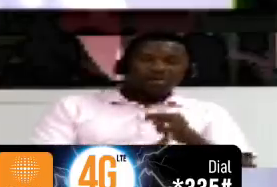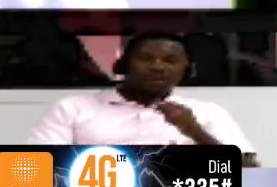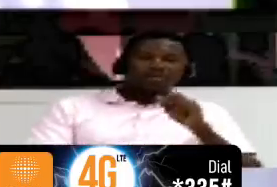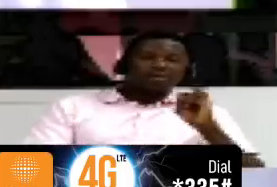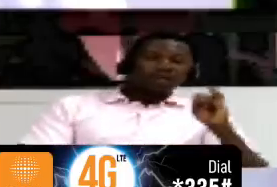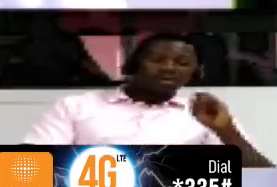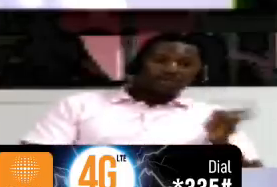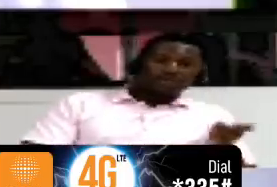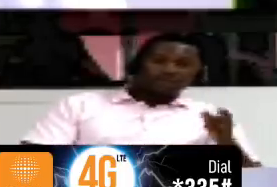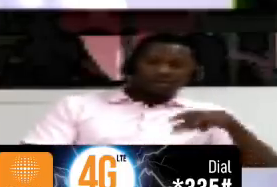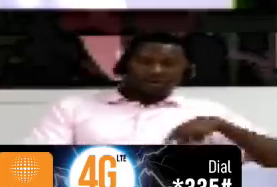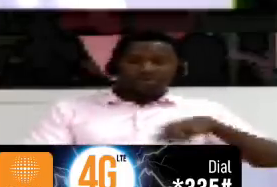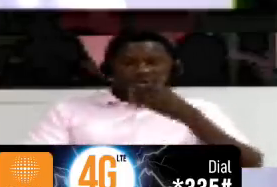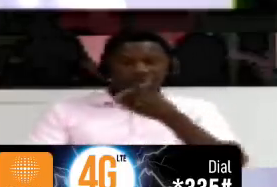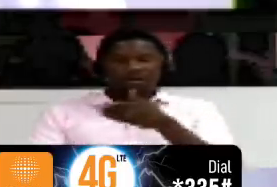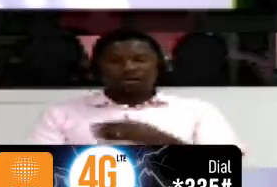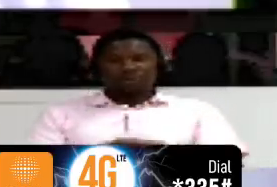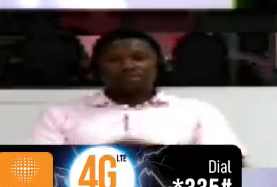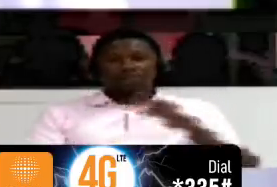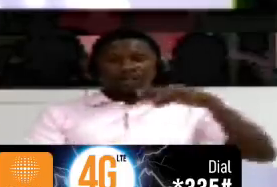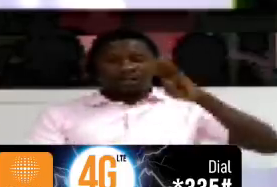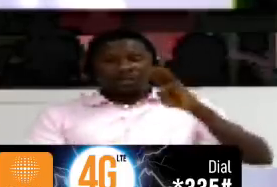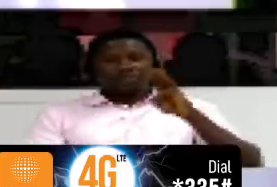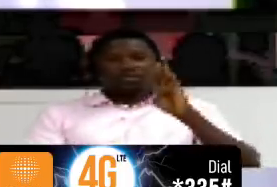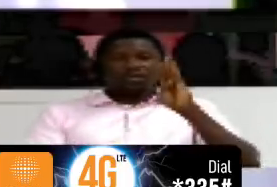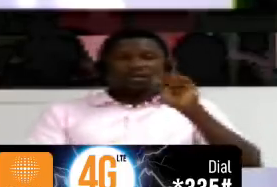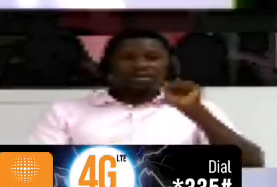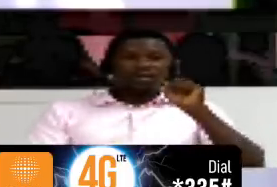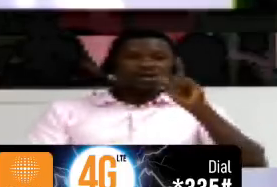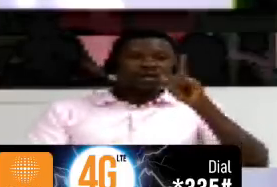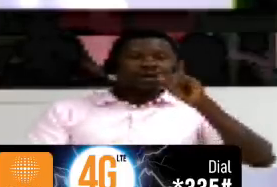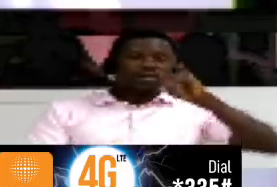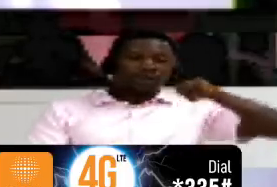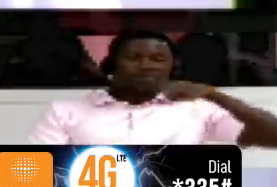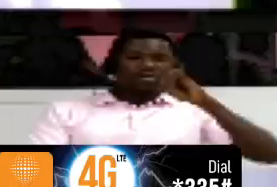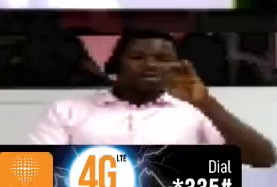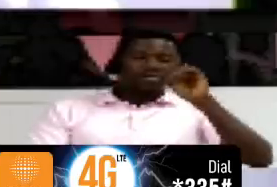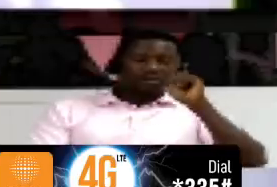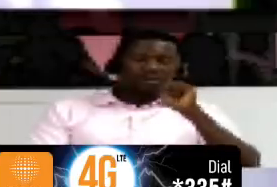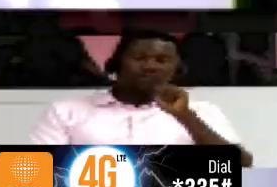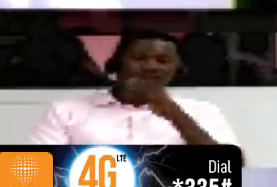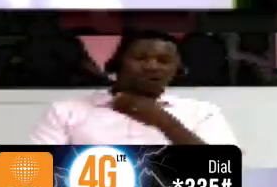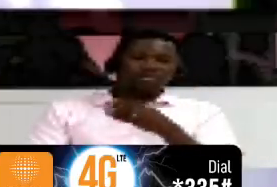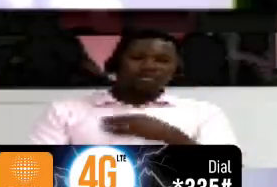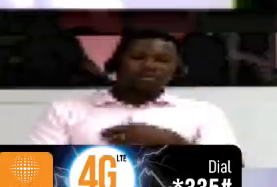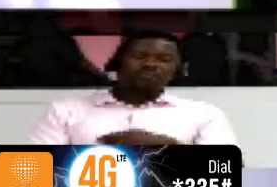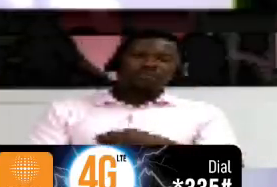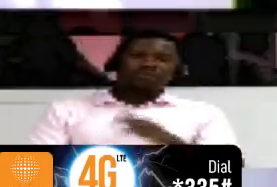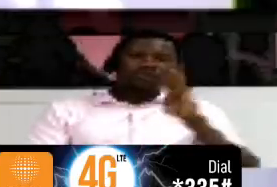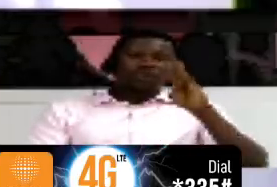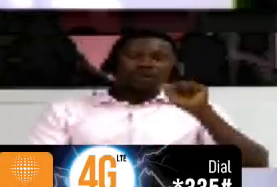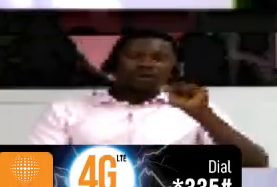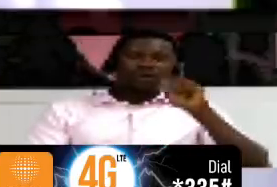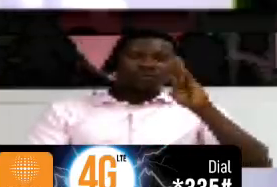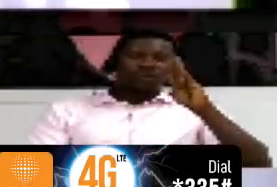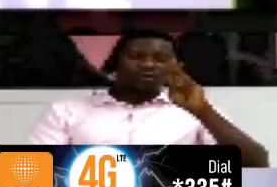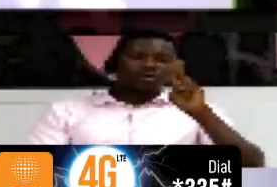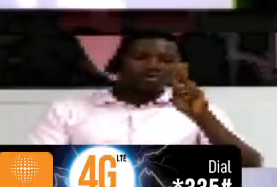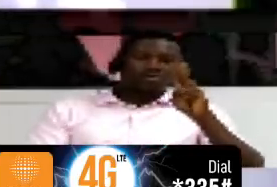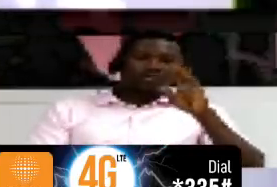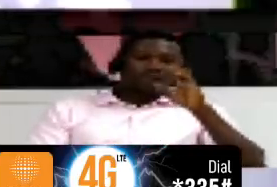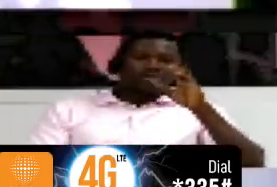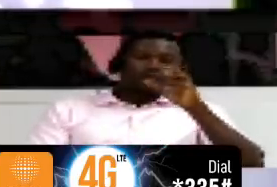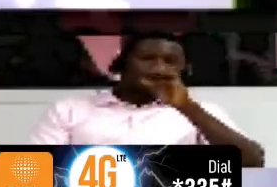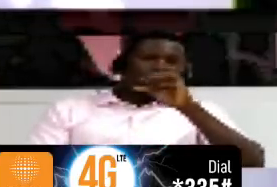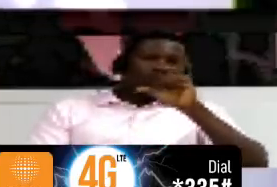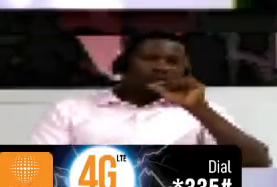Tatin Baji was there. Babukar Sow was there, then Commissioner of Operations, Admin, I believe, because he was